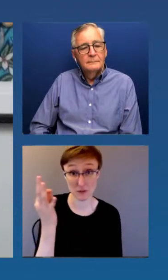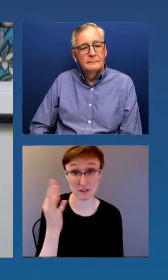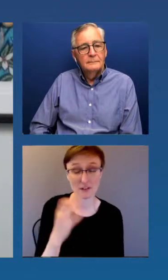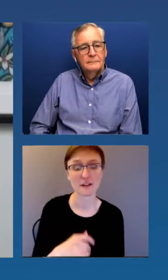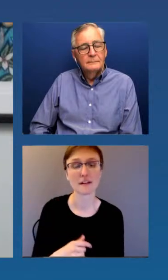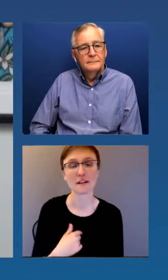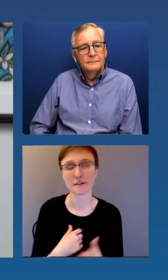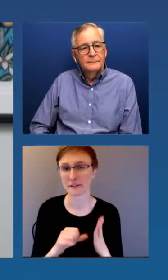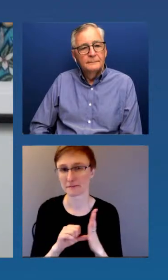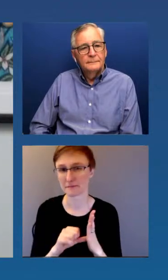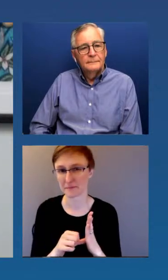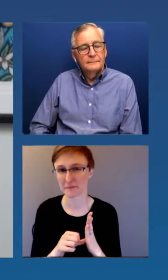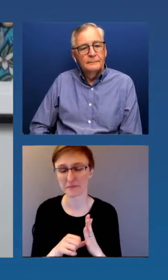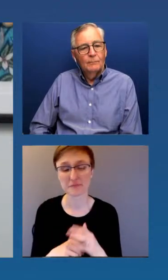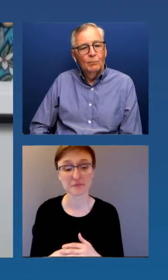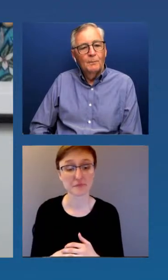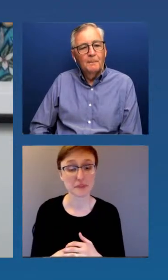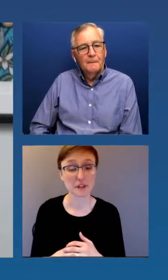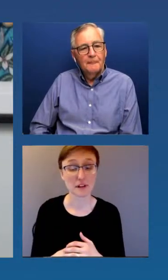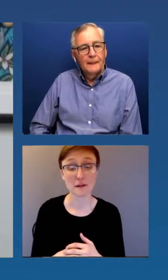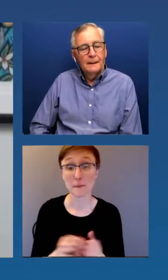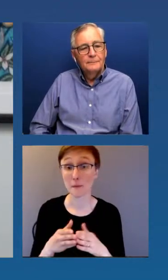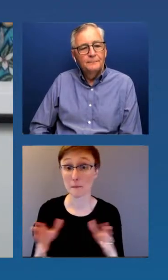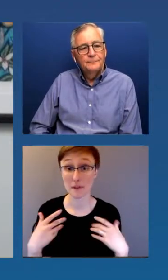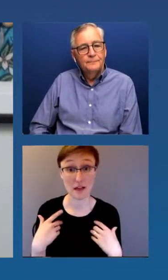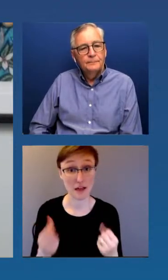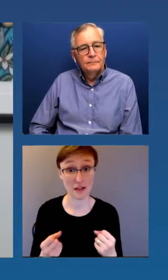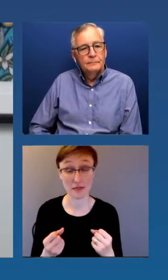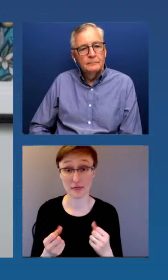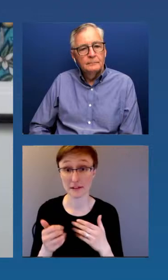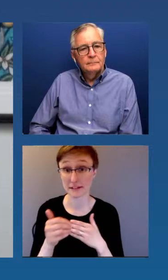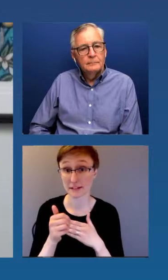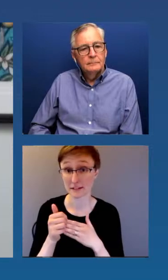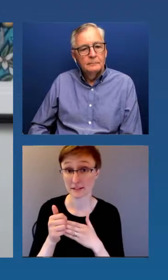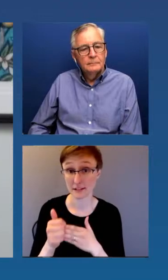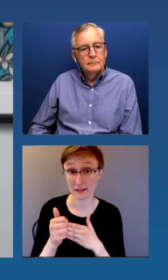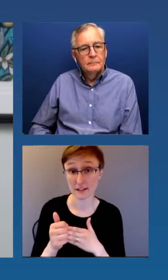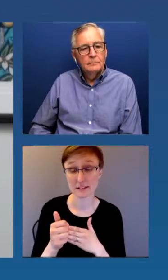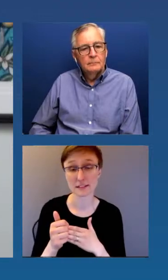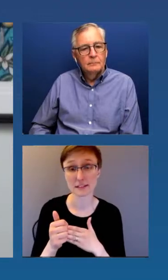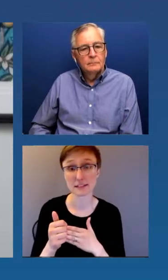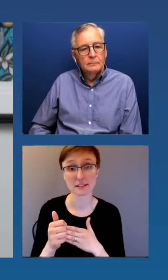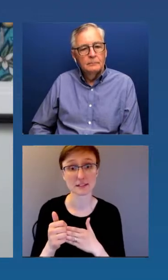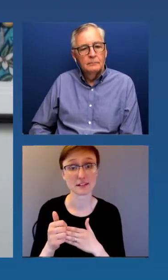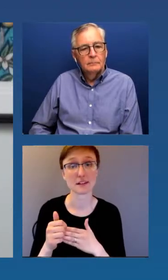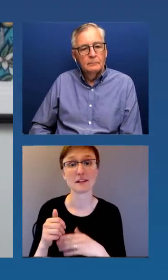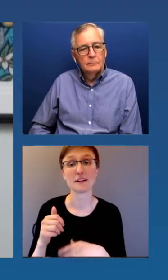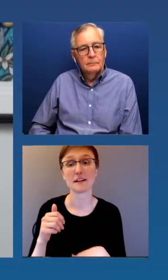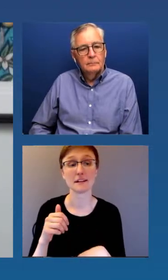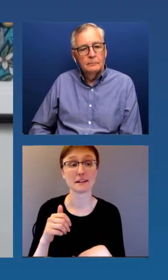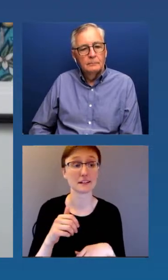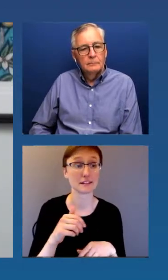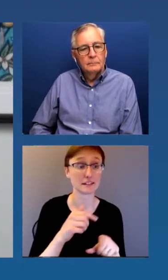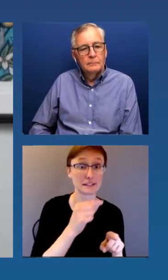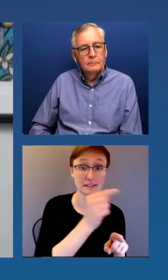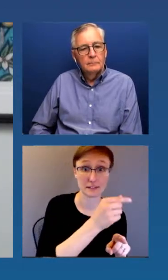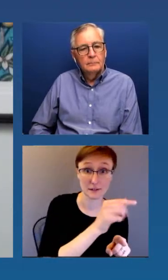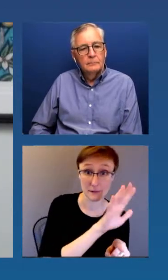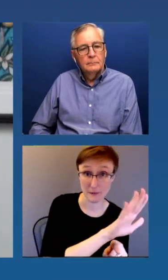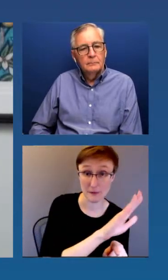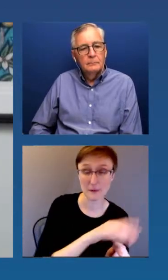at the foundation, our public health guidance in Outaouais and in Ottawa is actually the same, to choose lower